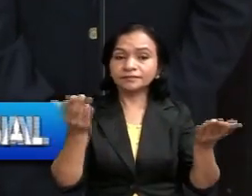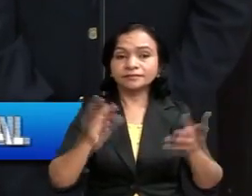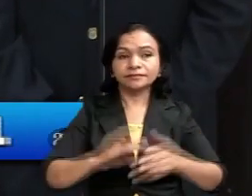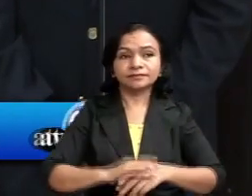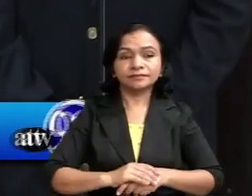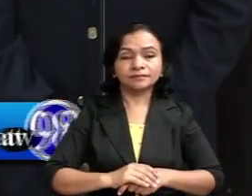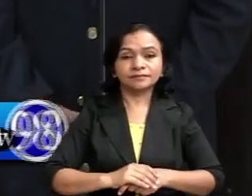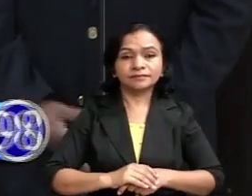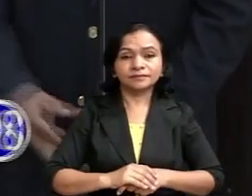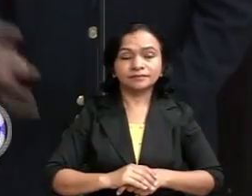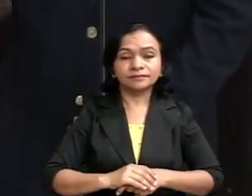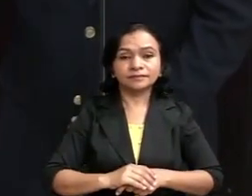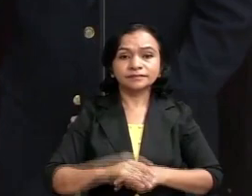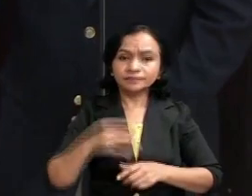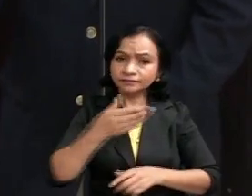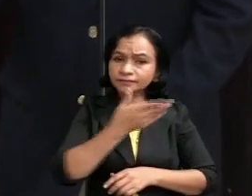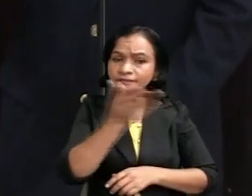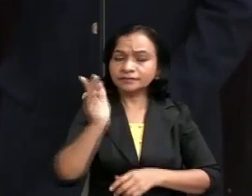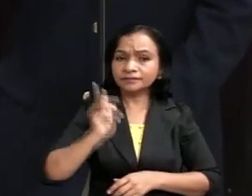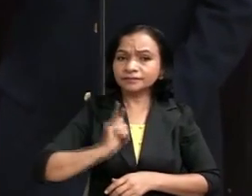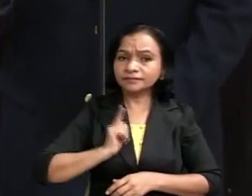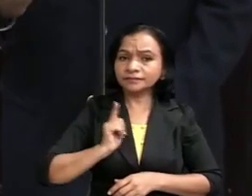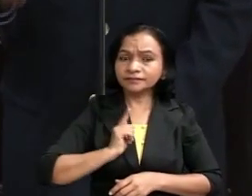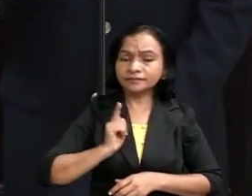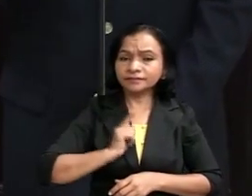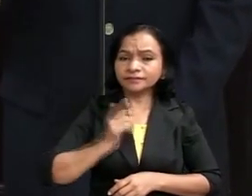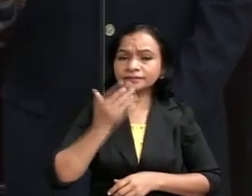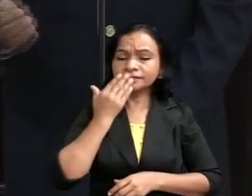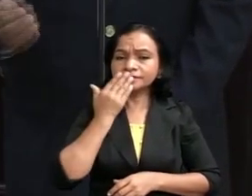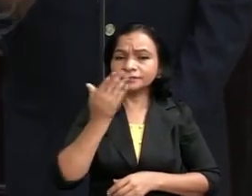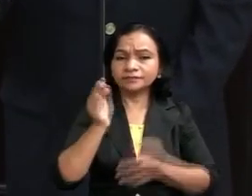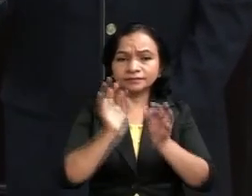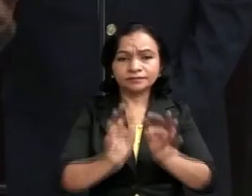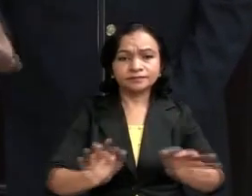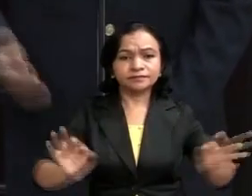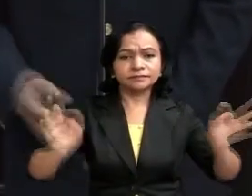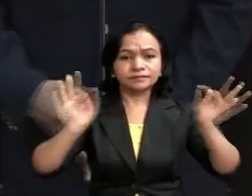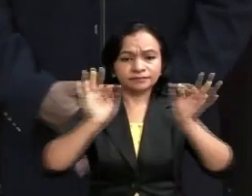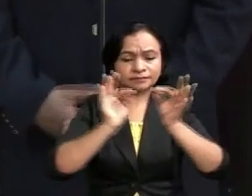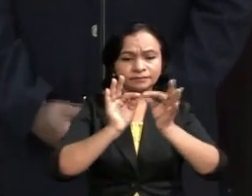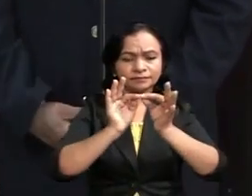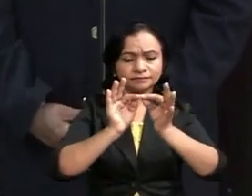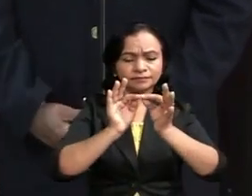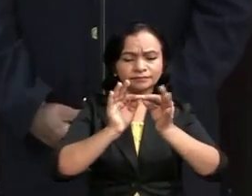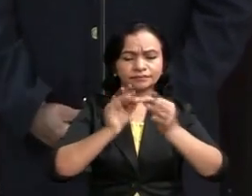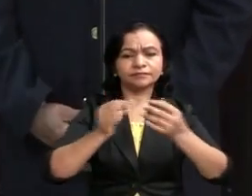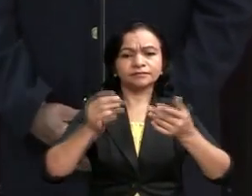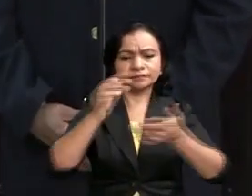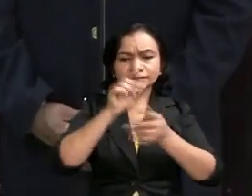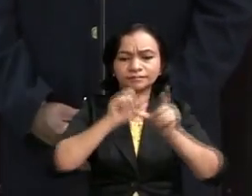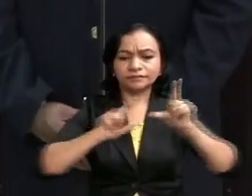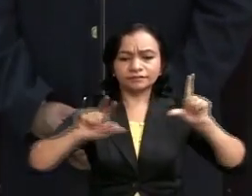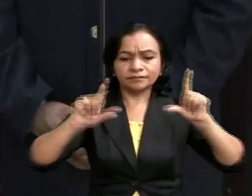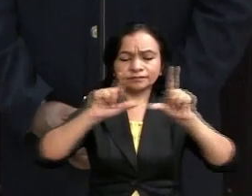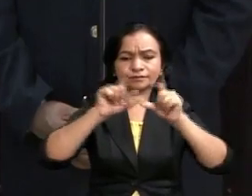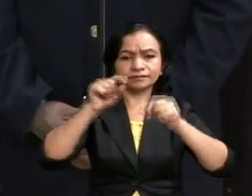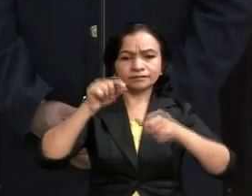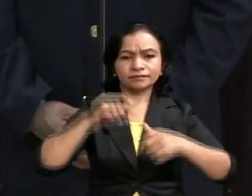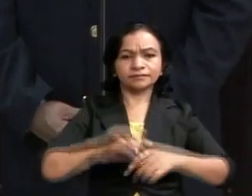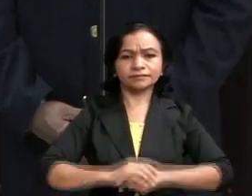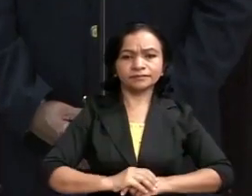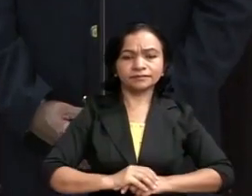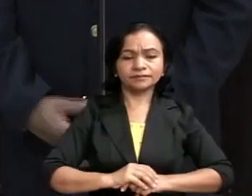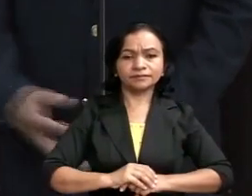important position. Usted tiene una muy importante posición. We were honored and blessed to visit